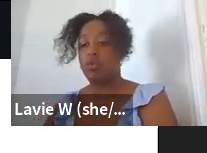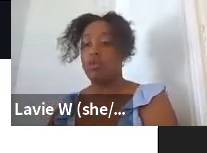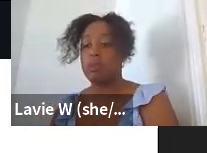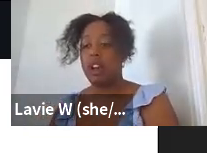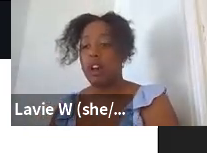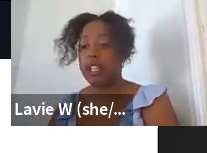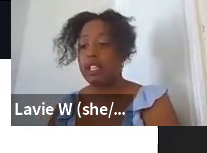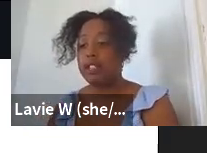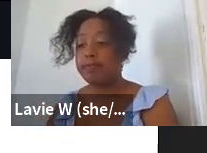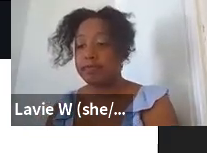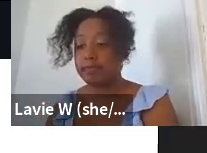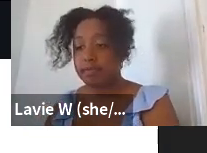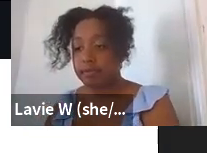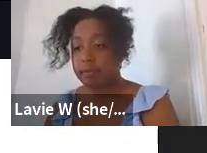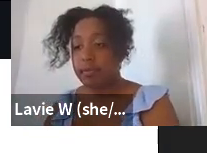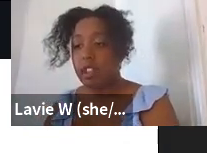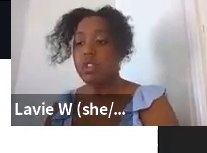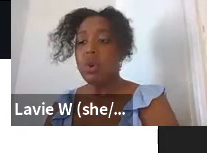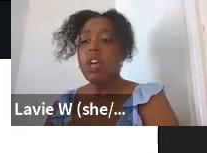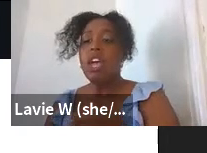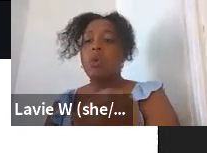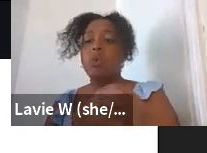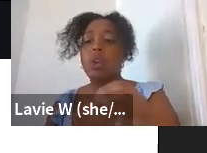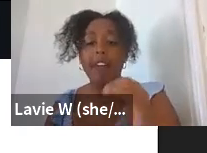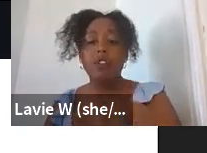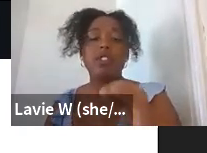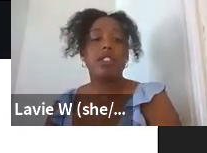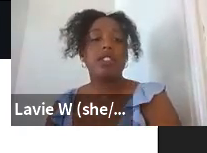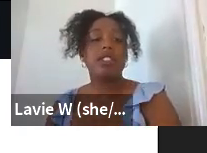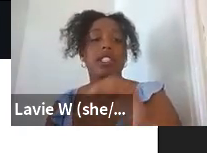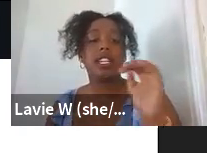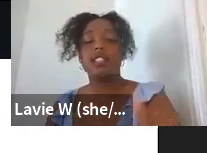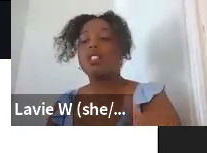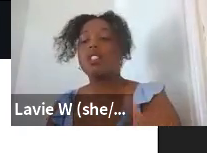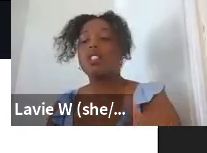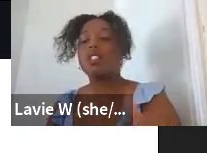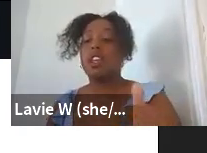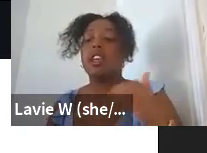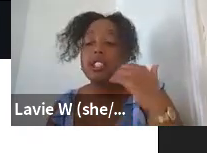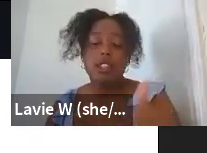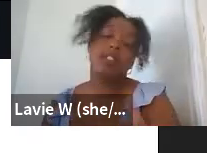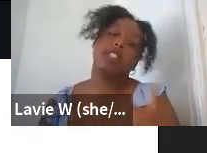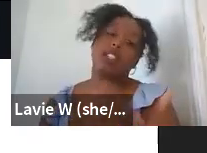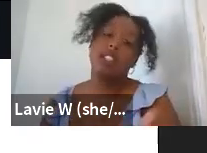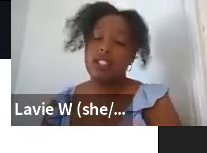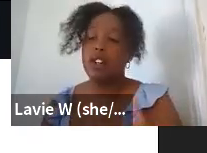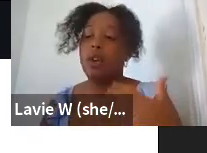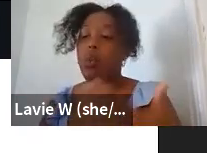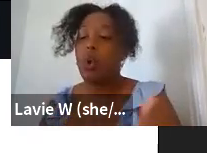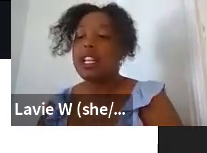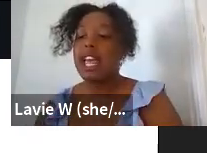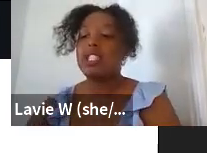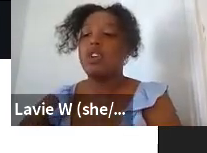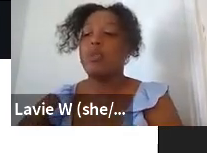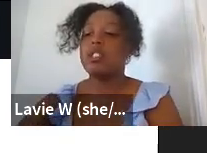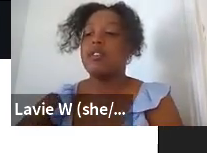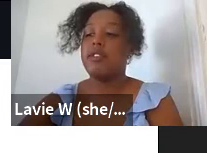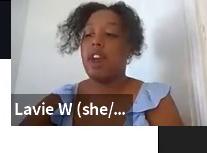but also who's behind it. So we have to seriously, in decision-making, seriously consider what